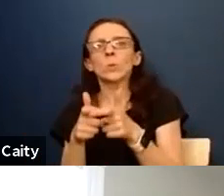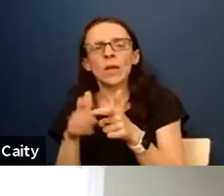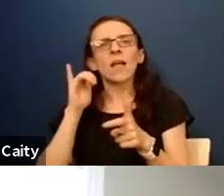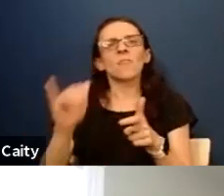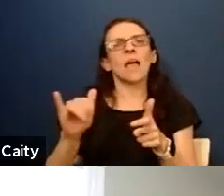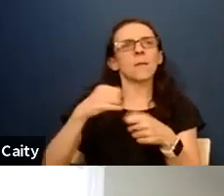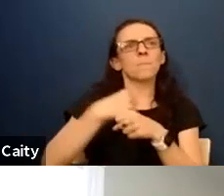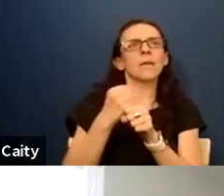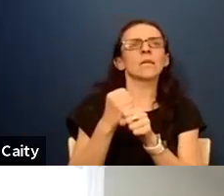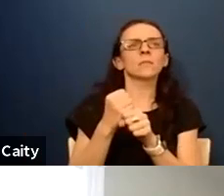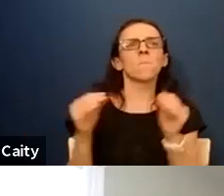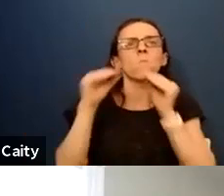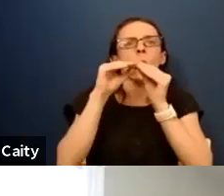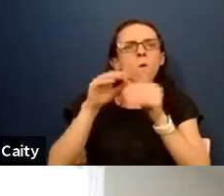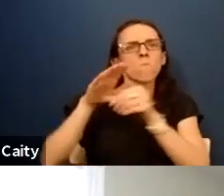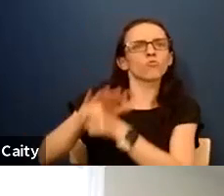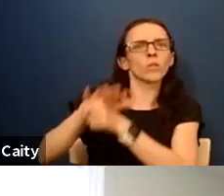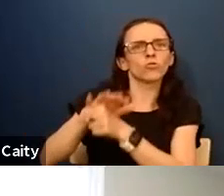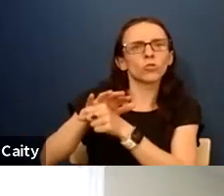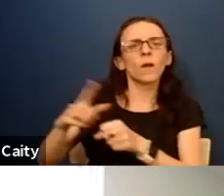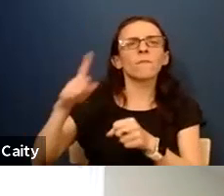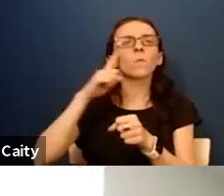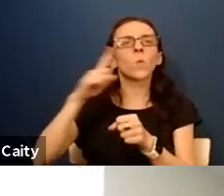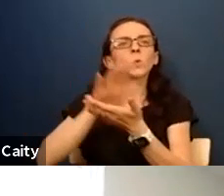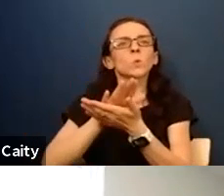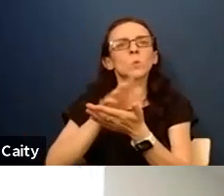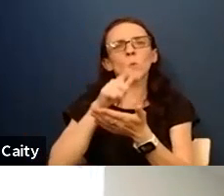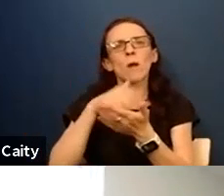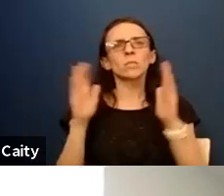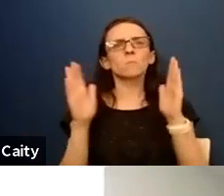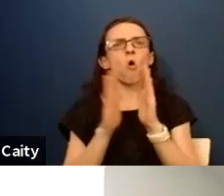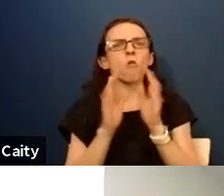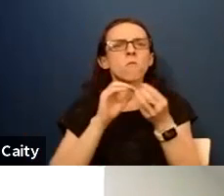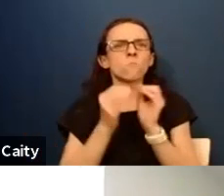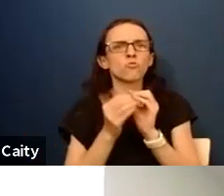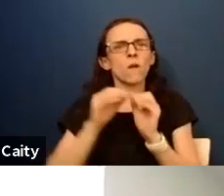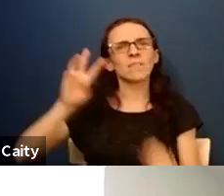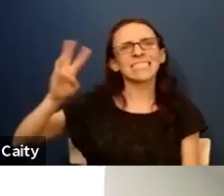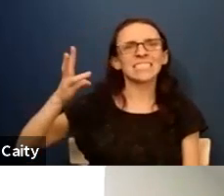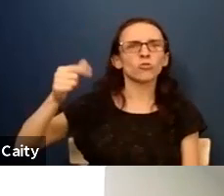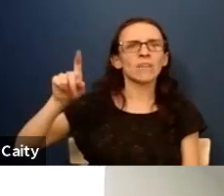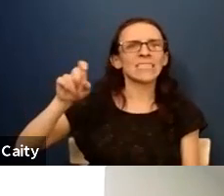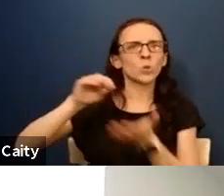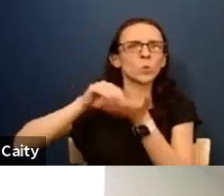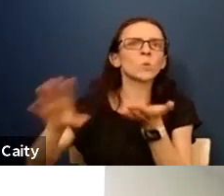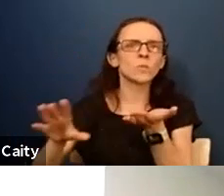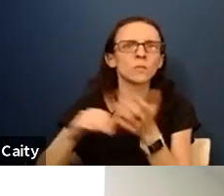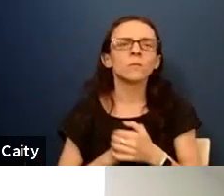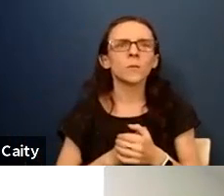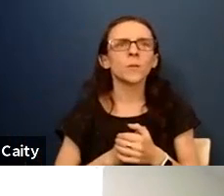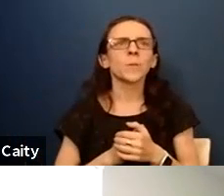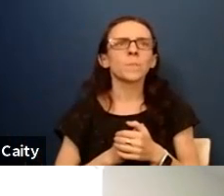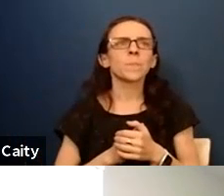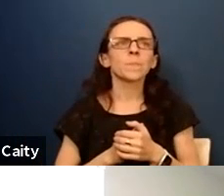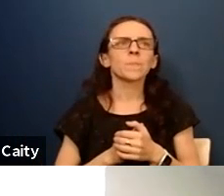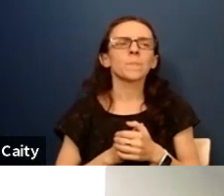particularly the schools with small numbers of sixth graders. So I believe